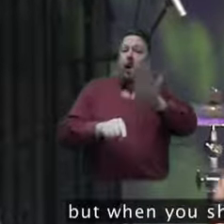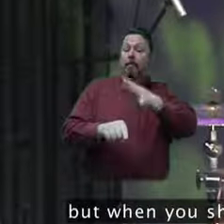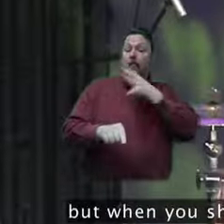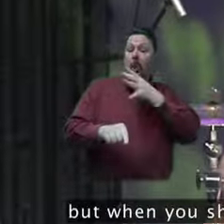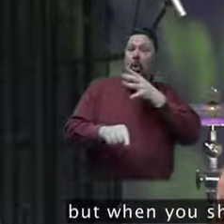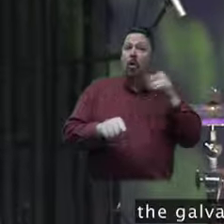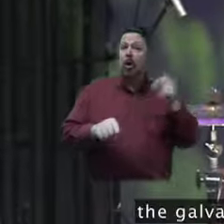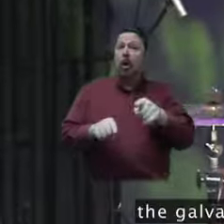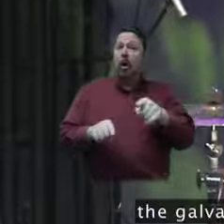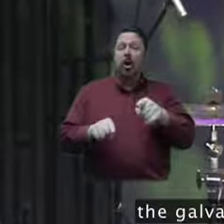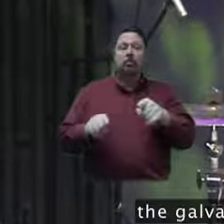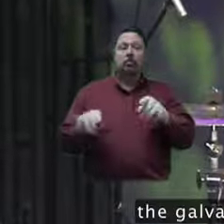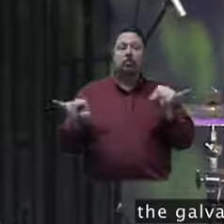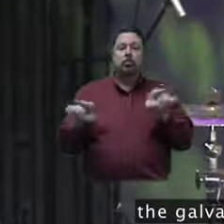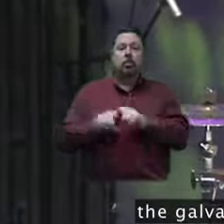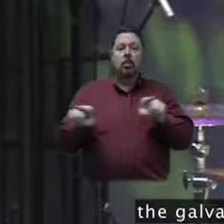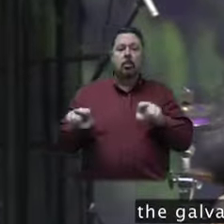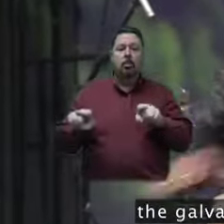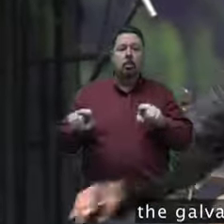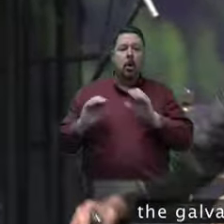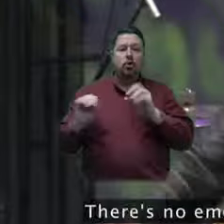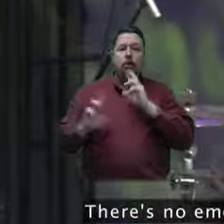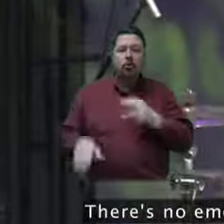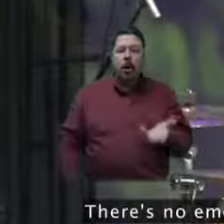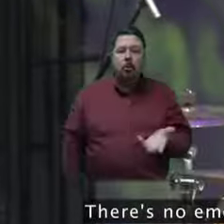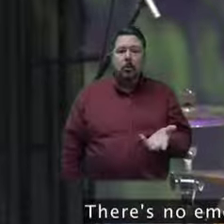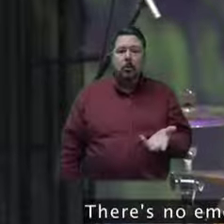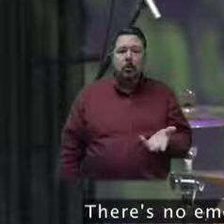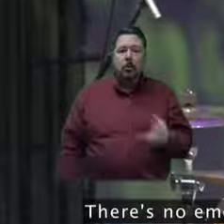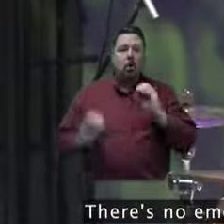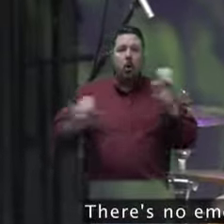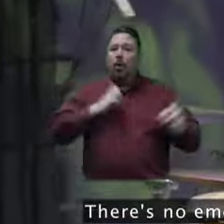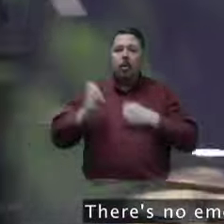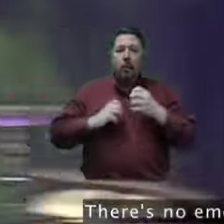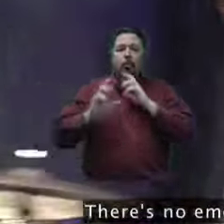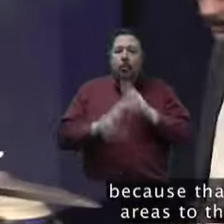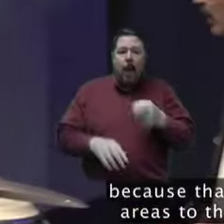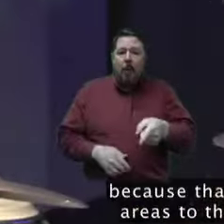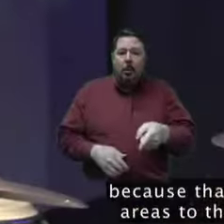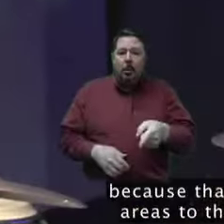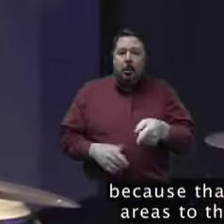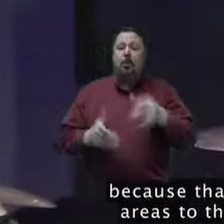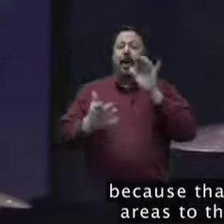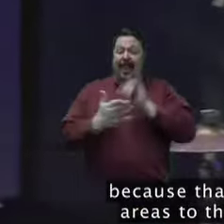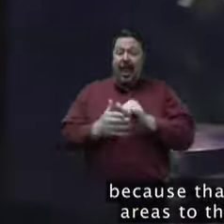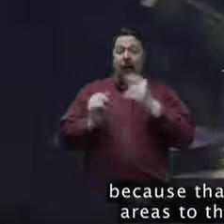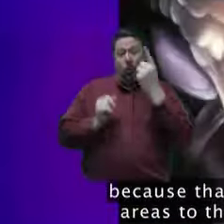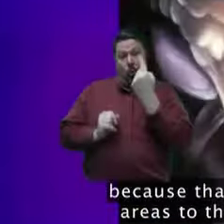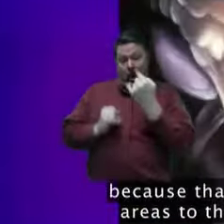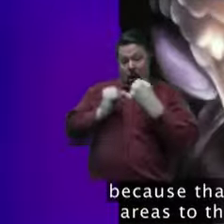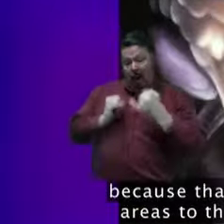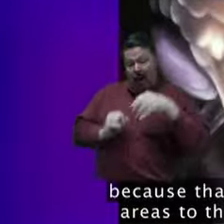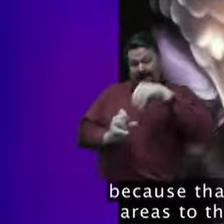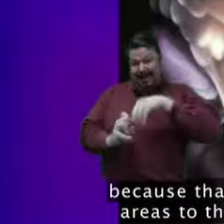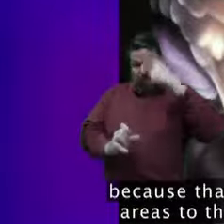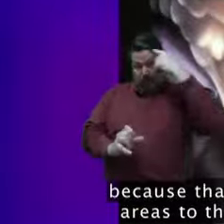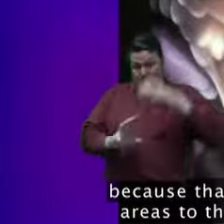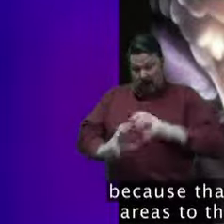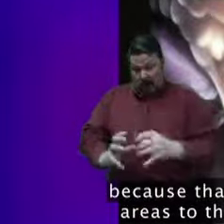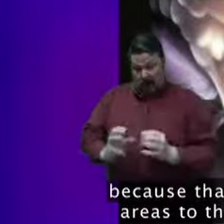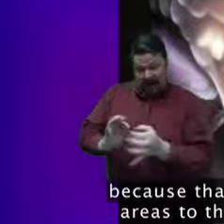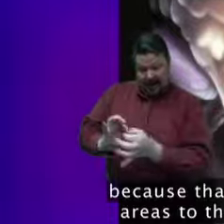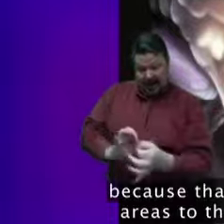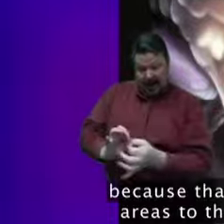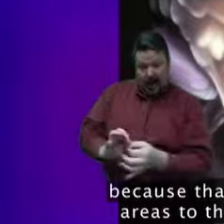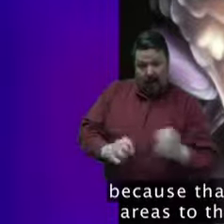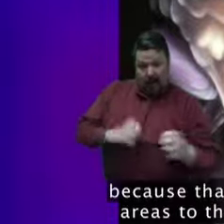a picture of his mother, the galvanic skin response is flat. There's no emotional reaction to his mother because that wire going from the visual